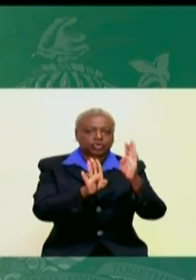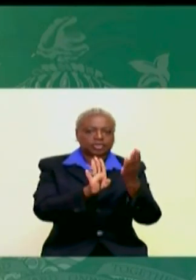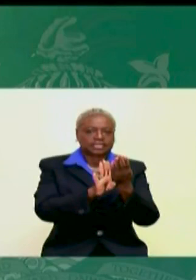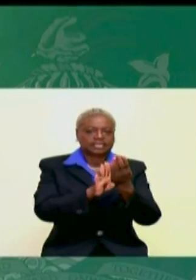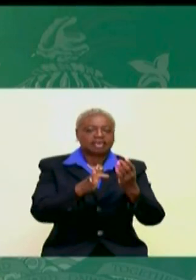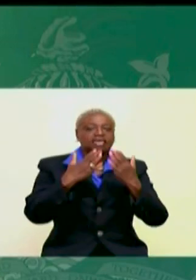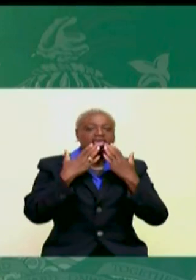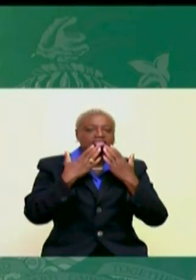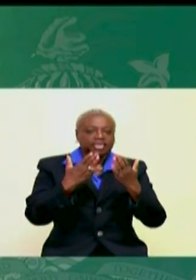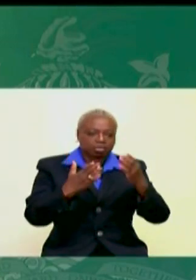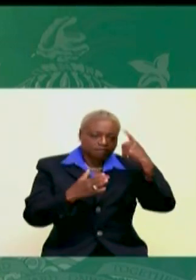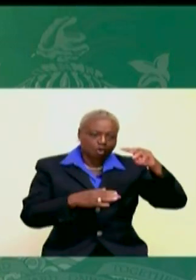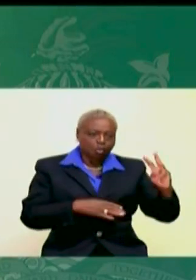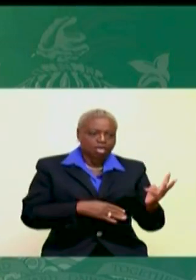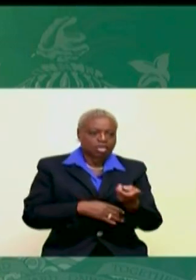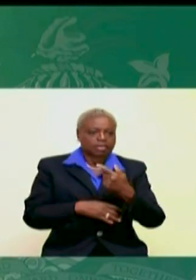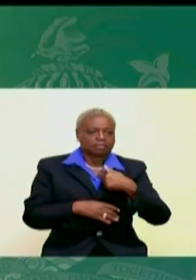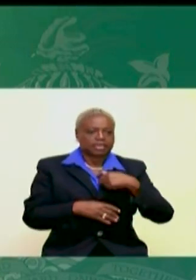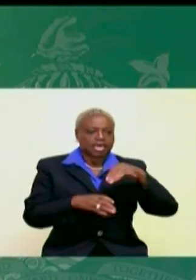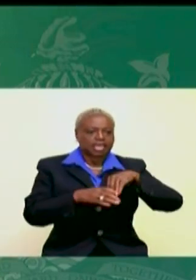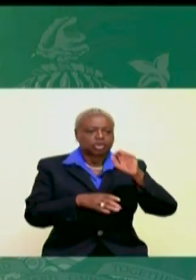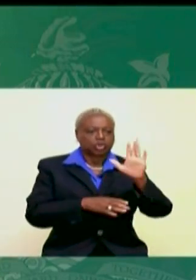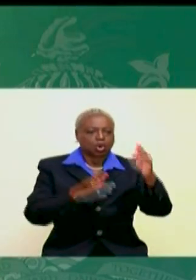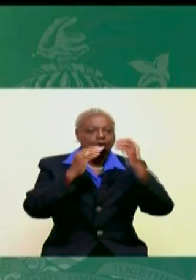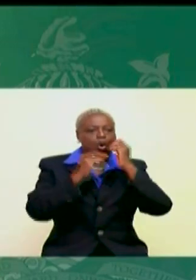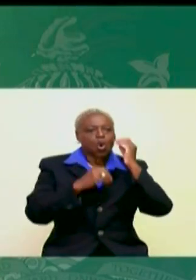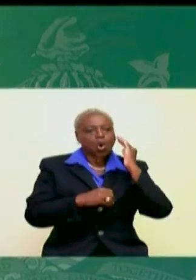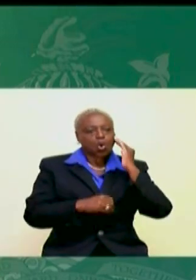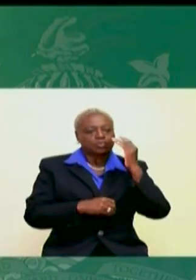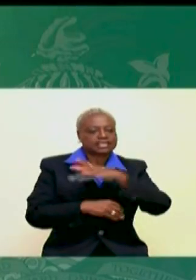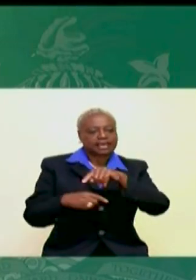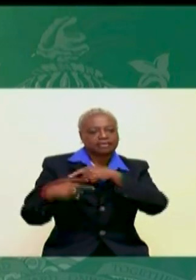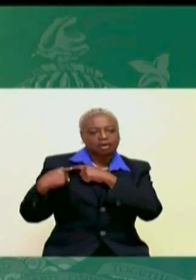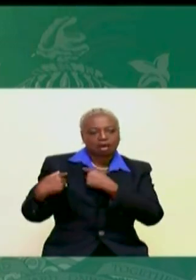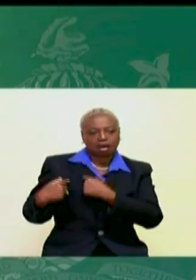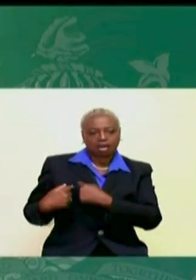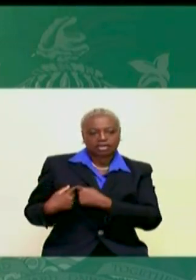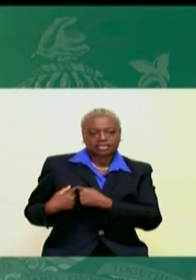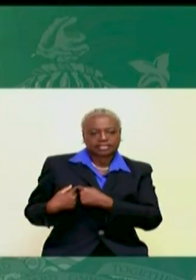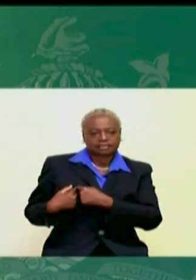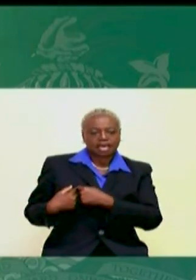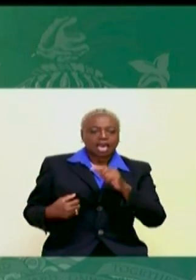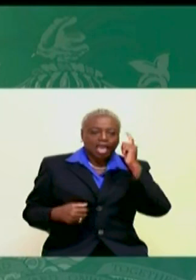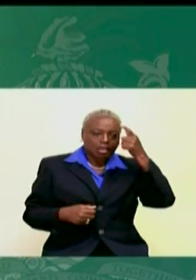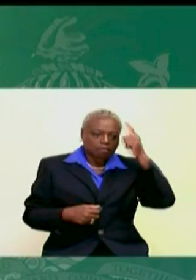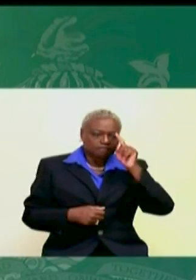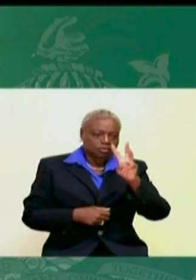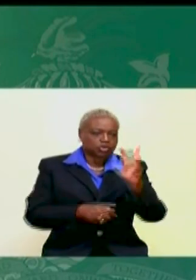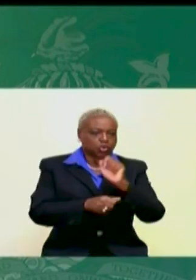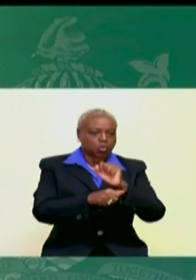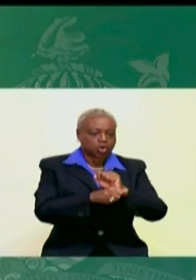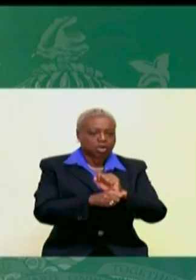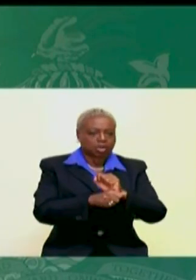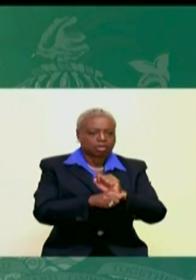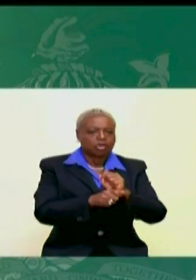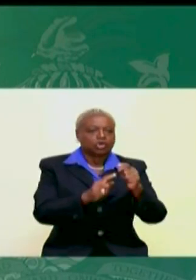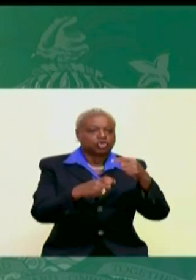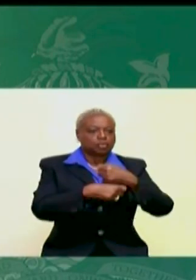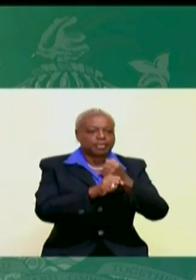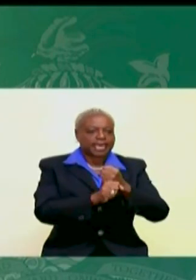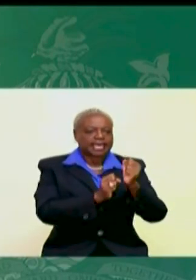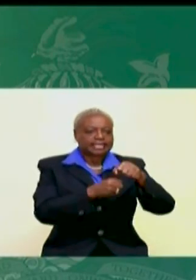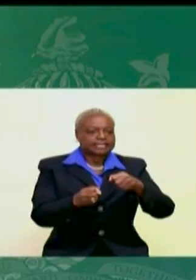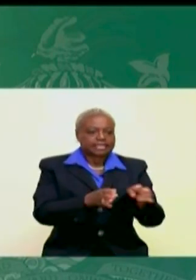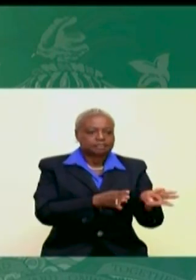for welcoming me in your homes and in your hearts, and I look forward to the work ahead to make Seabreeze